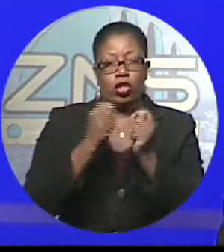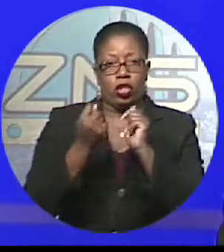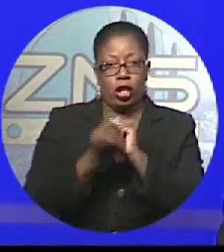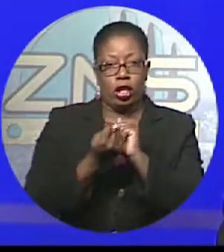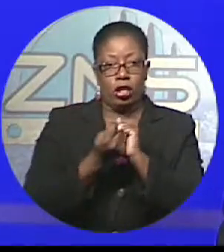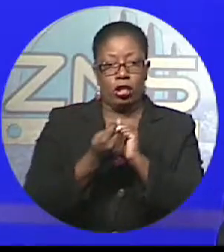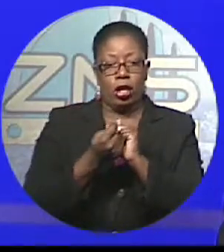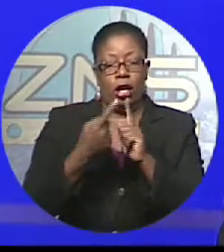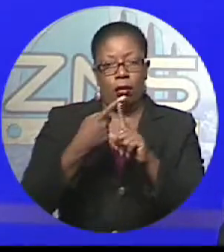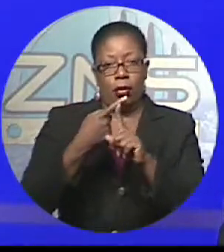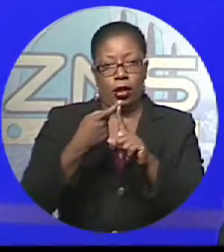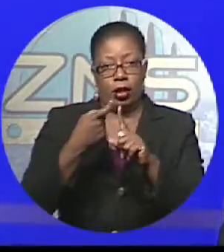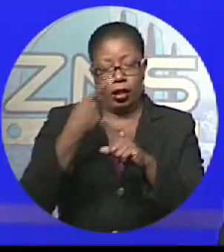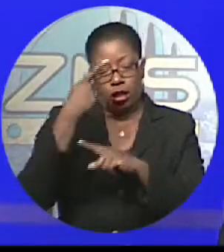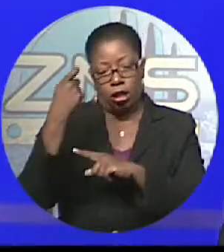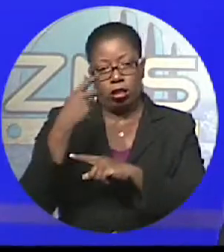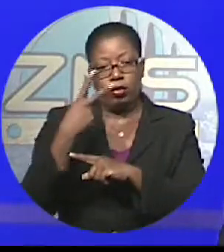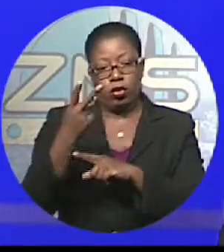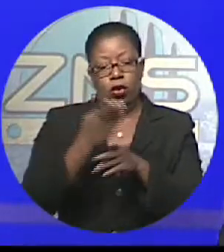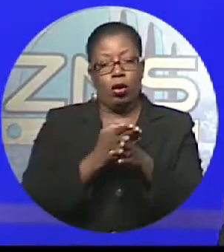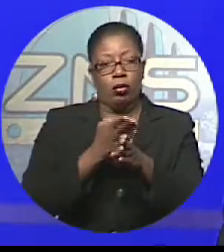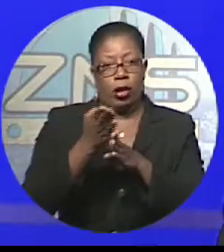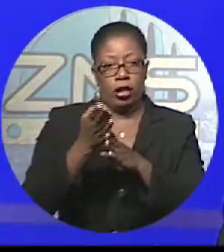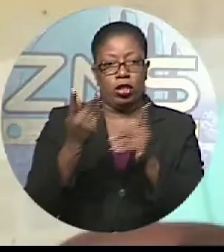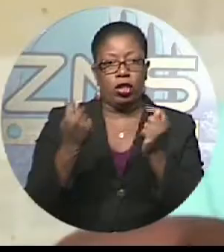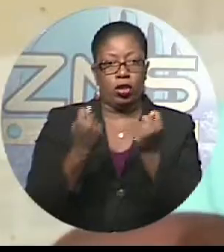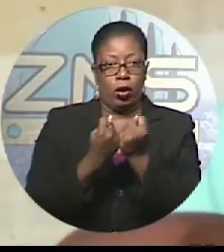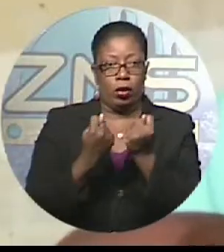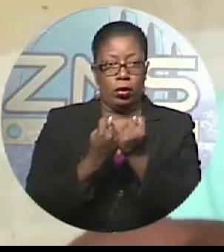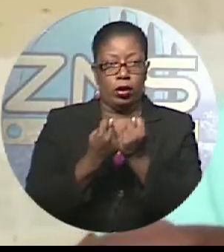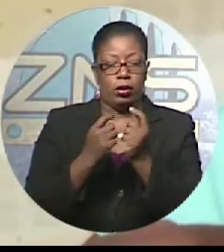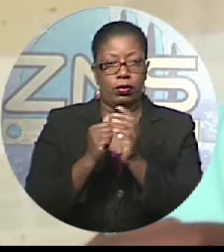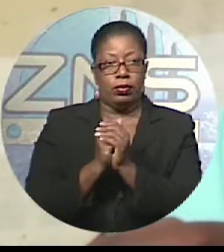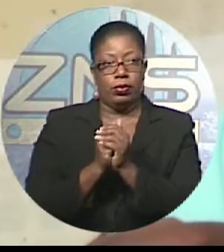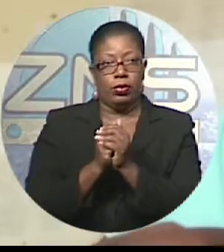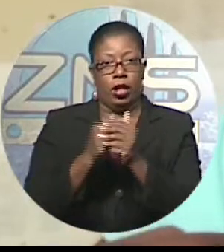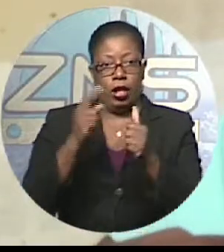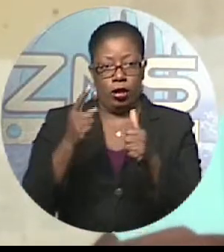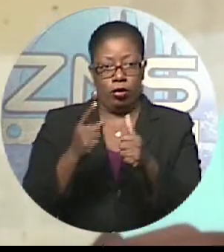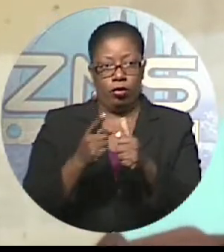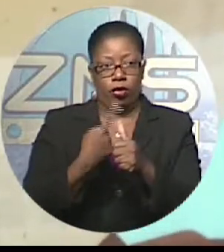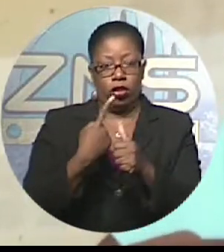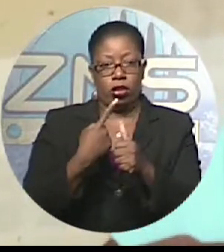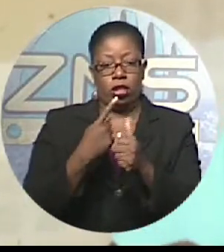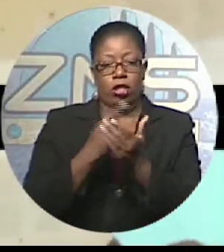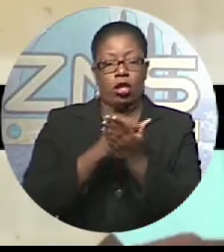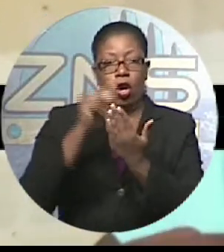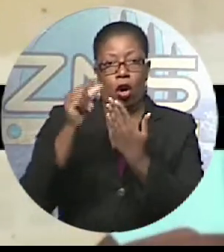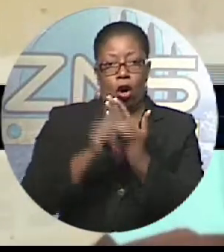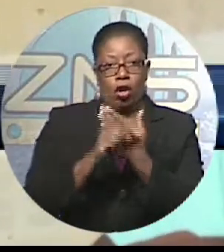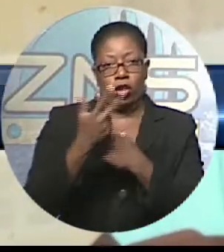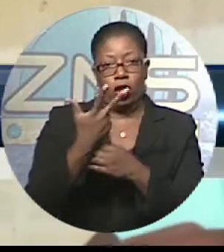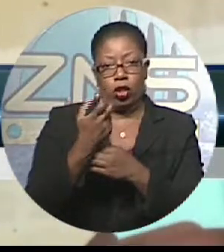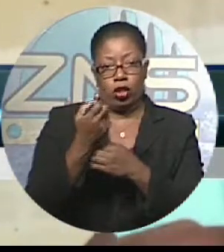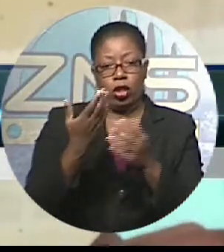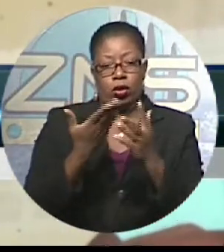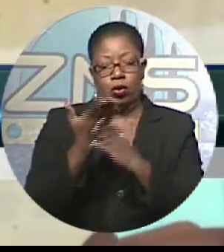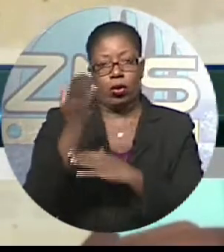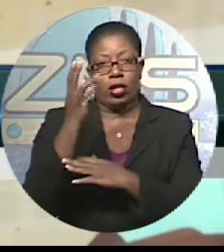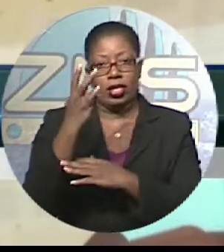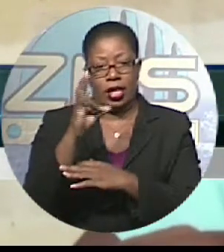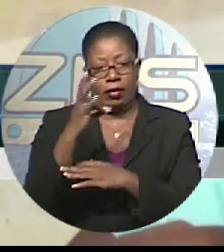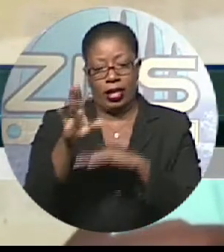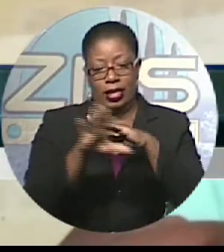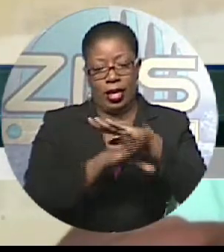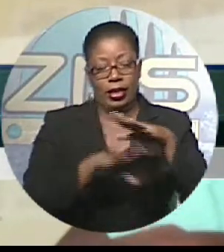the horizon right here on home turf at Haynes Oval. The first one will be August 13th to the 17th. That's the